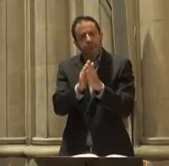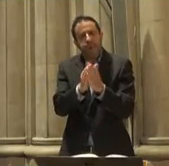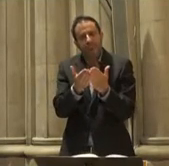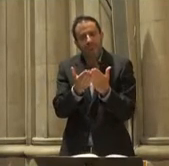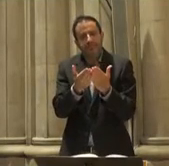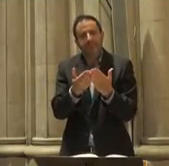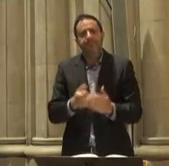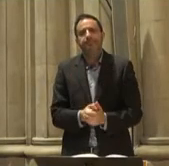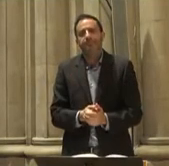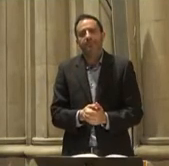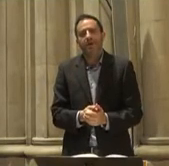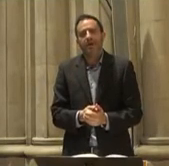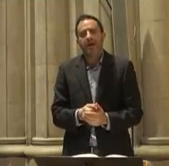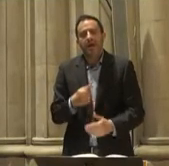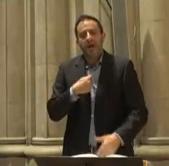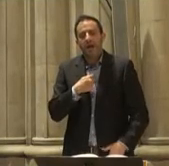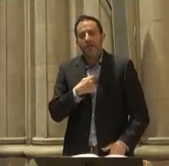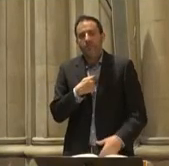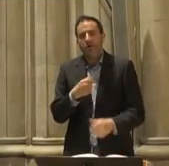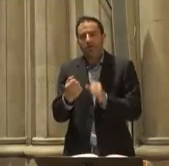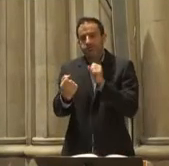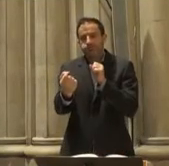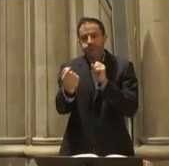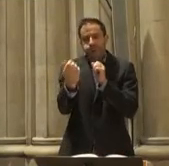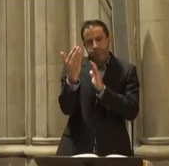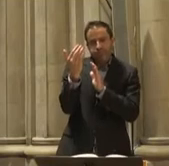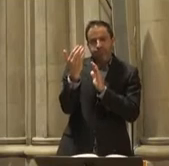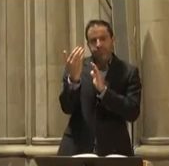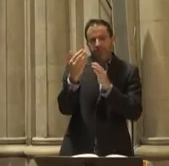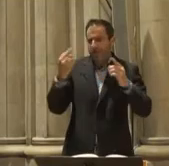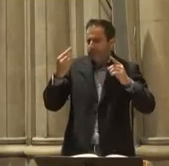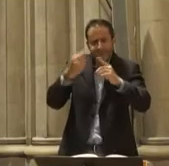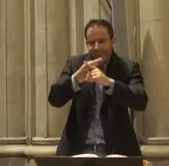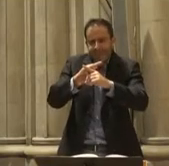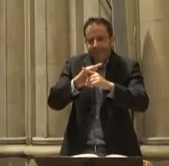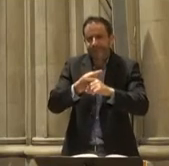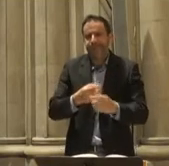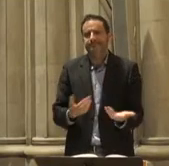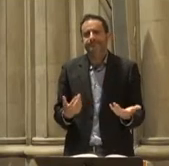And here we are immediately confronted with a great paradox.